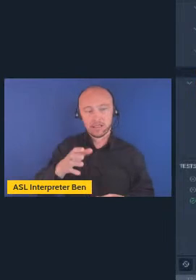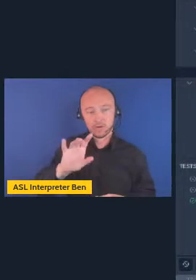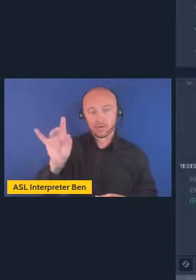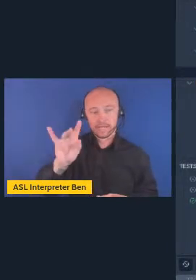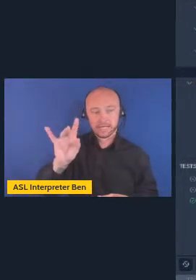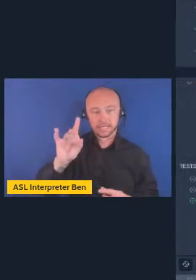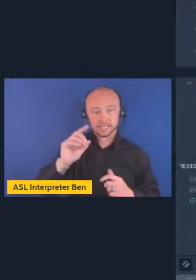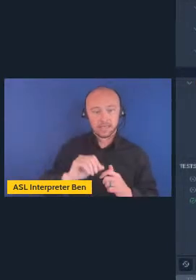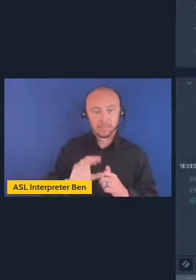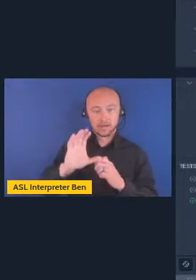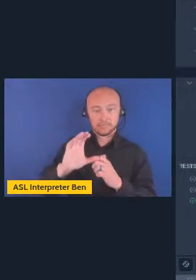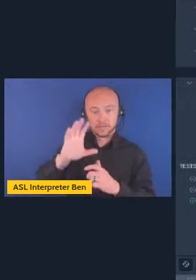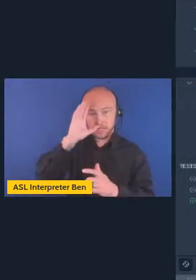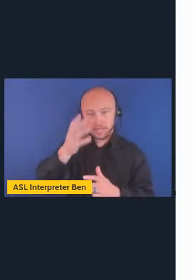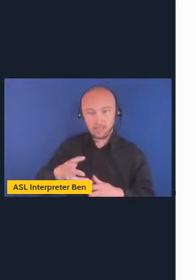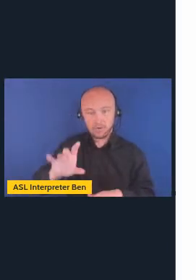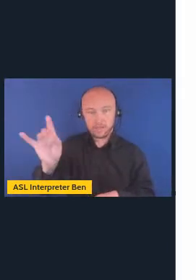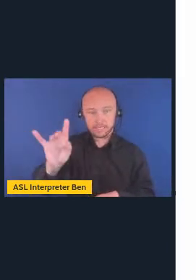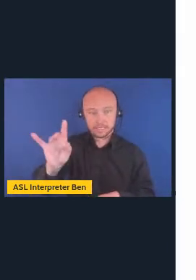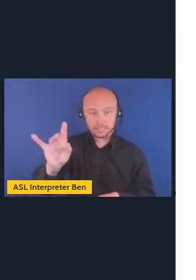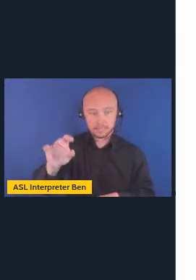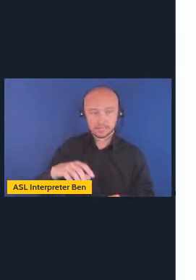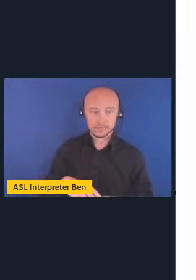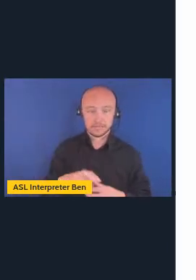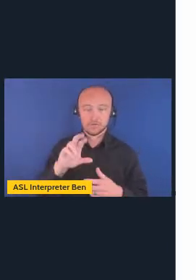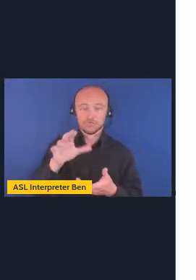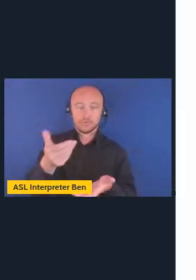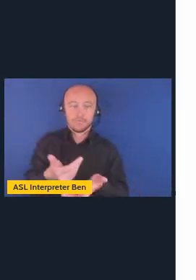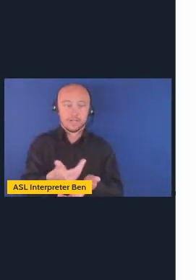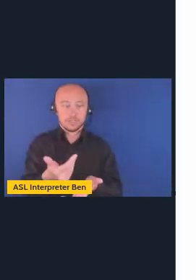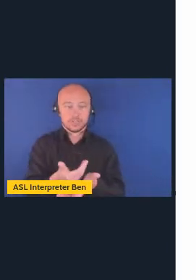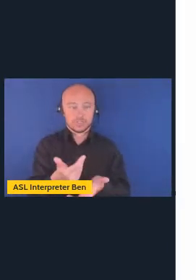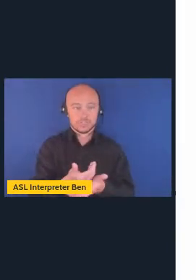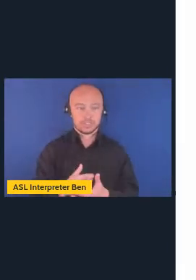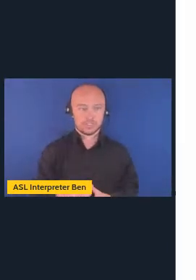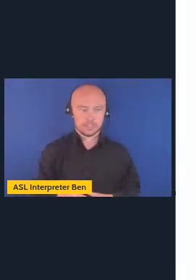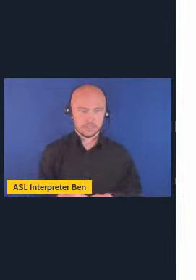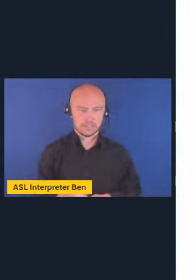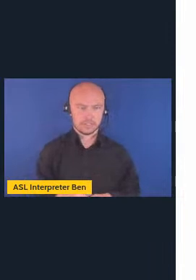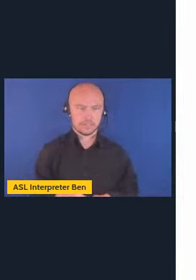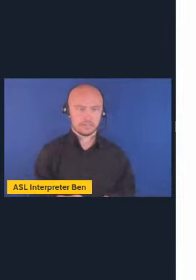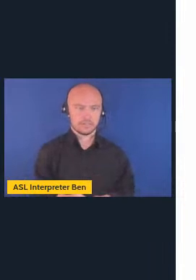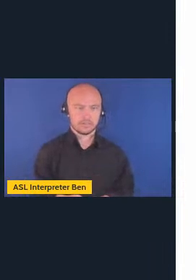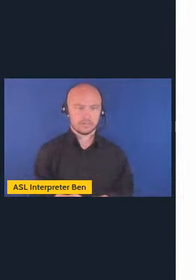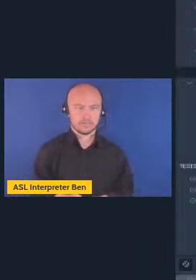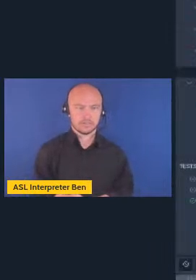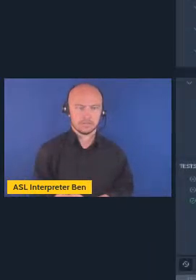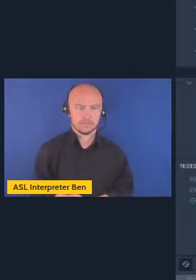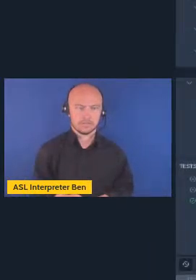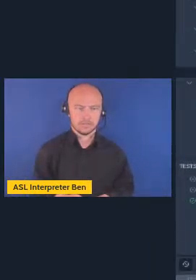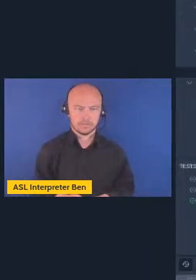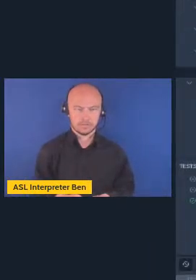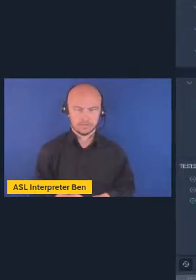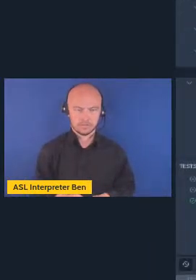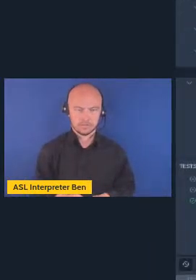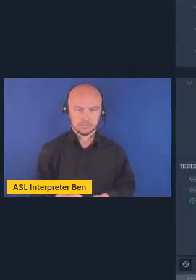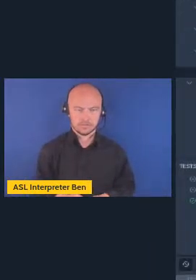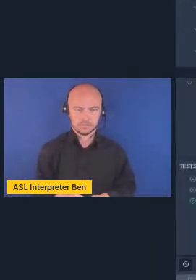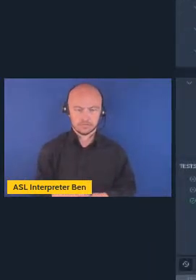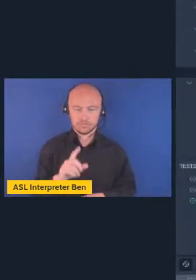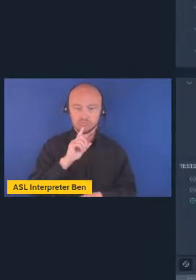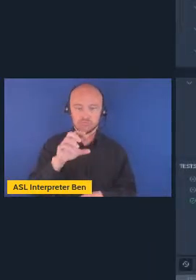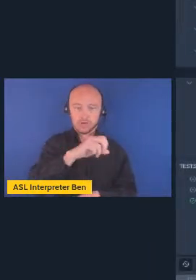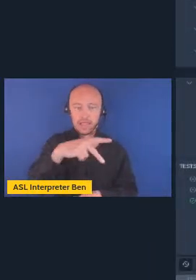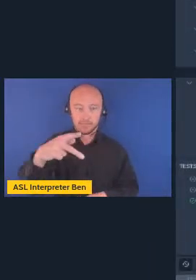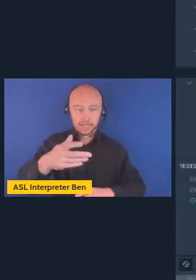uppercase, I have hello 8. And if I refresh this thing here, another file was processed. So it's a real application